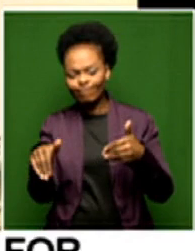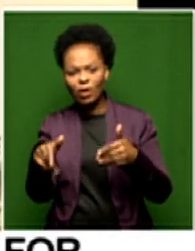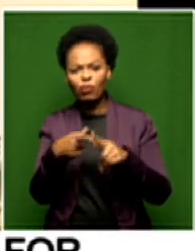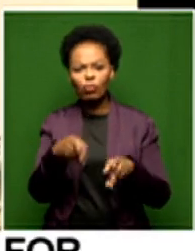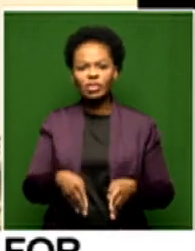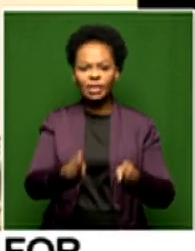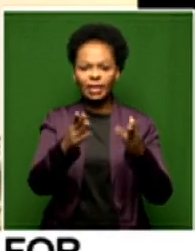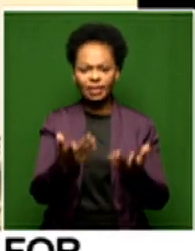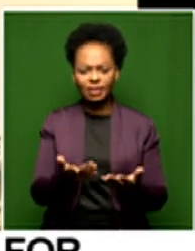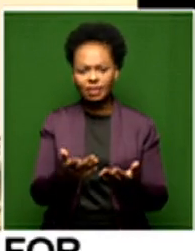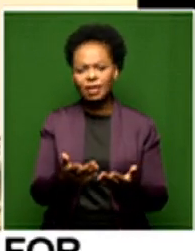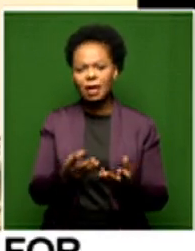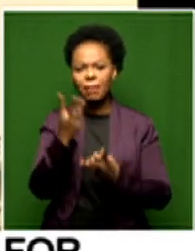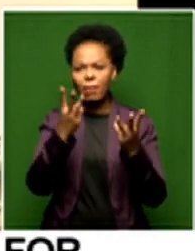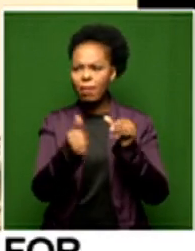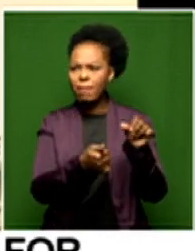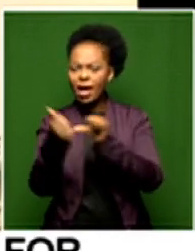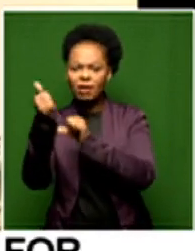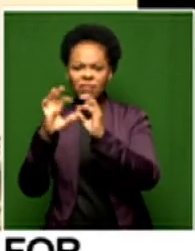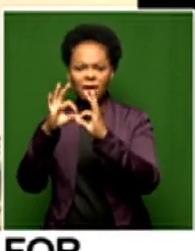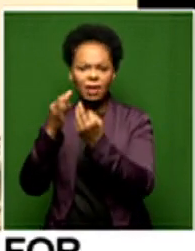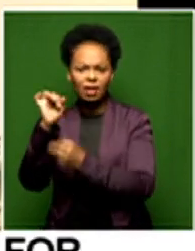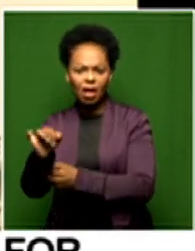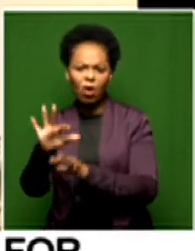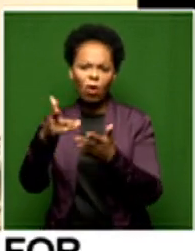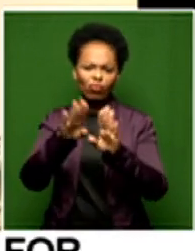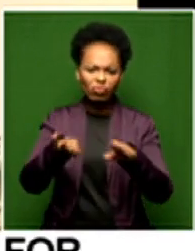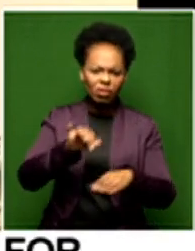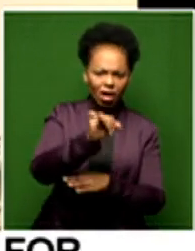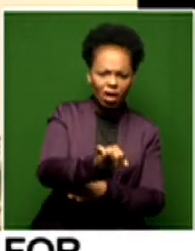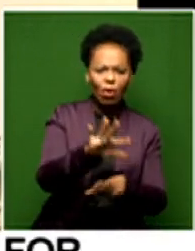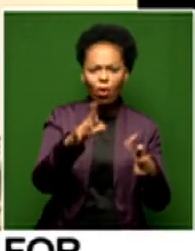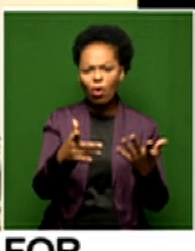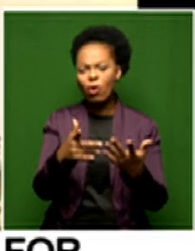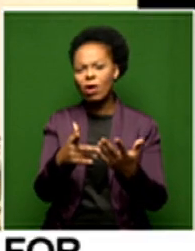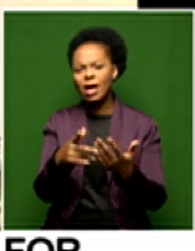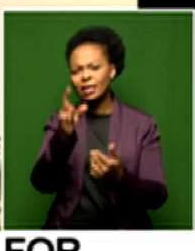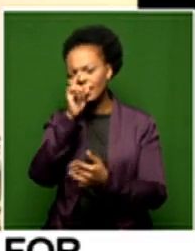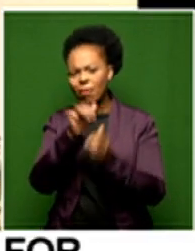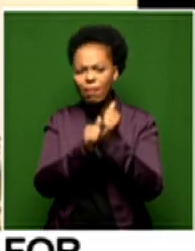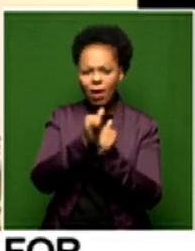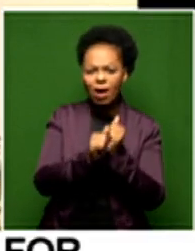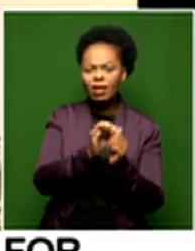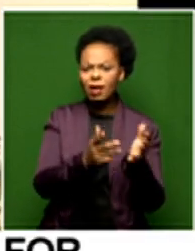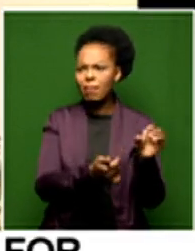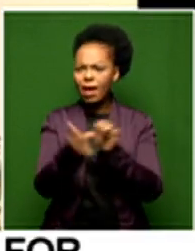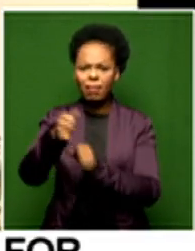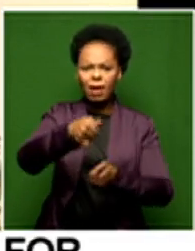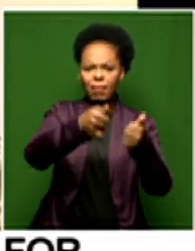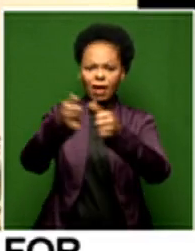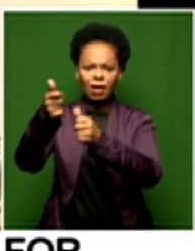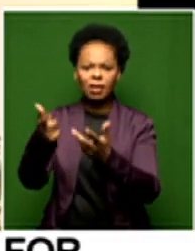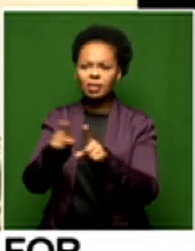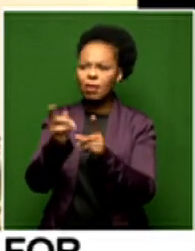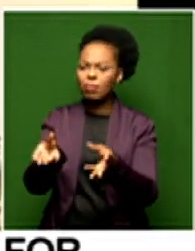streets. So people connect back with their families, with their children, with their long lost siblings, and move on to other jobs